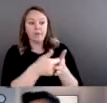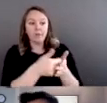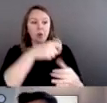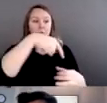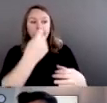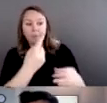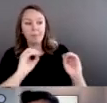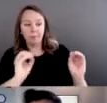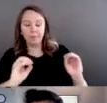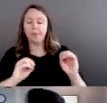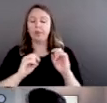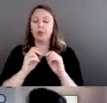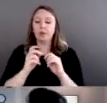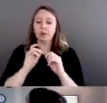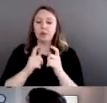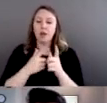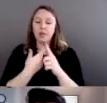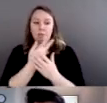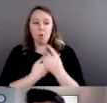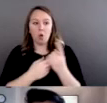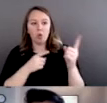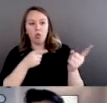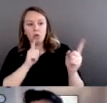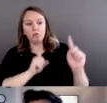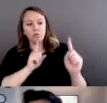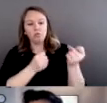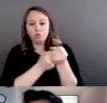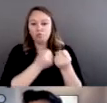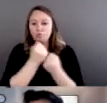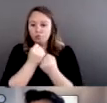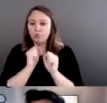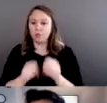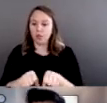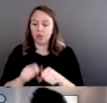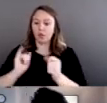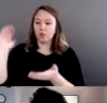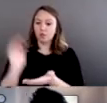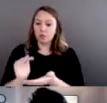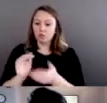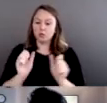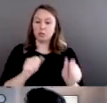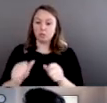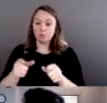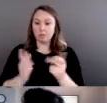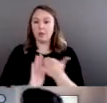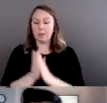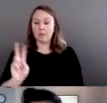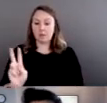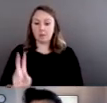you can watch them. That can help reduce, you know, the chances of you becoming a victim.